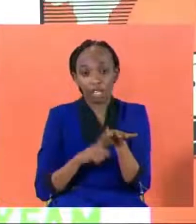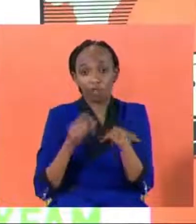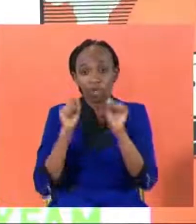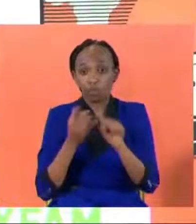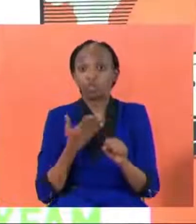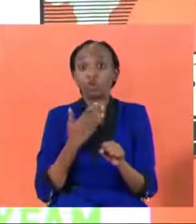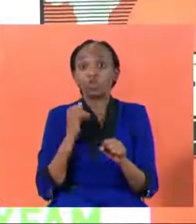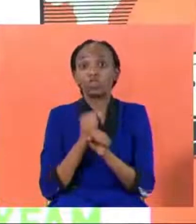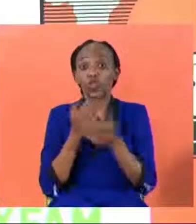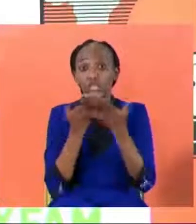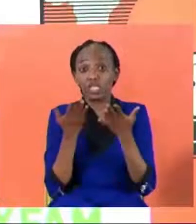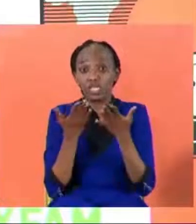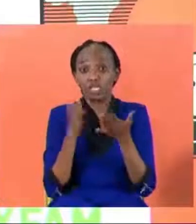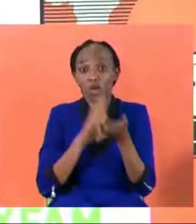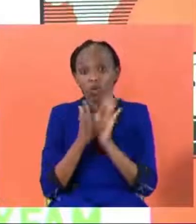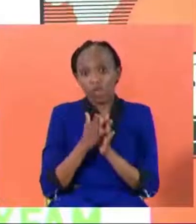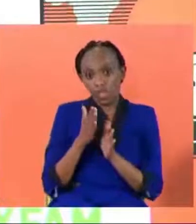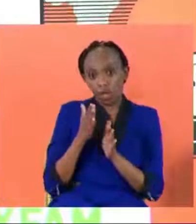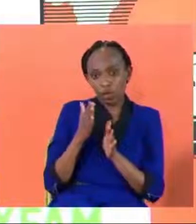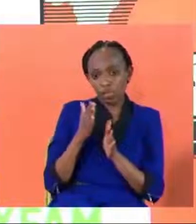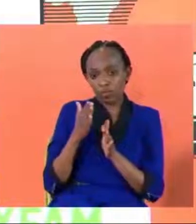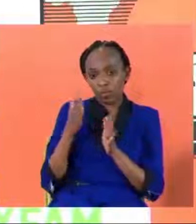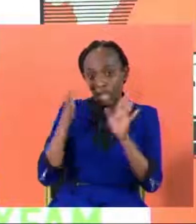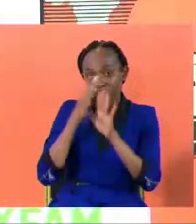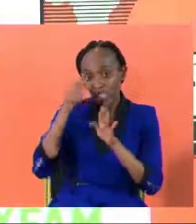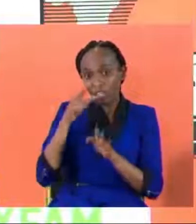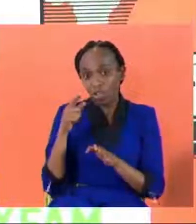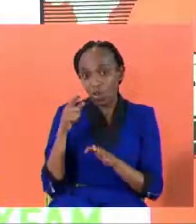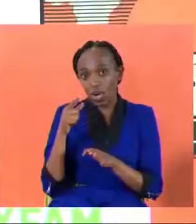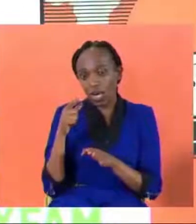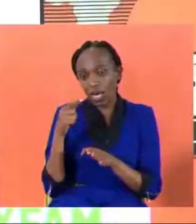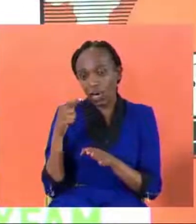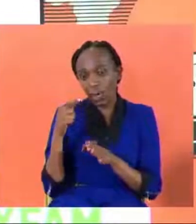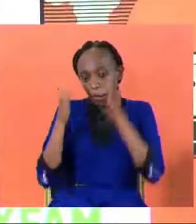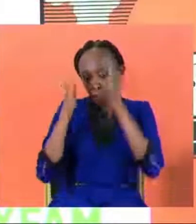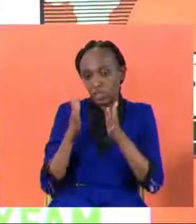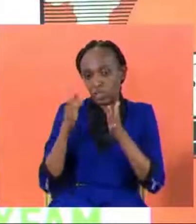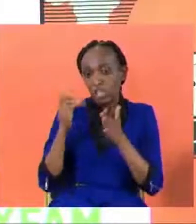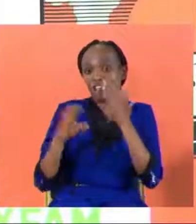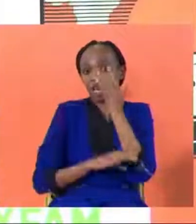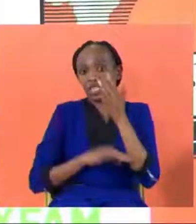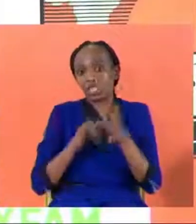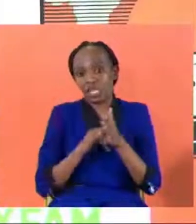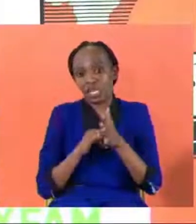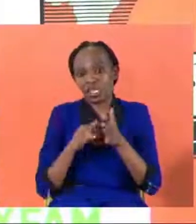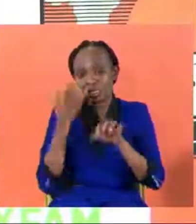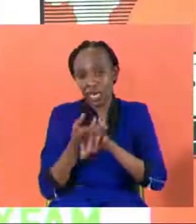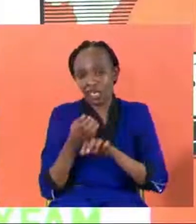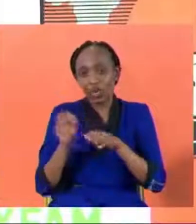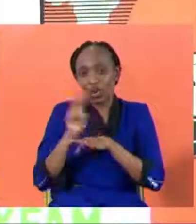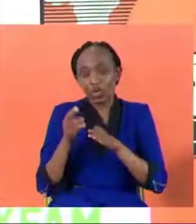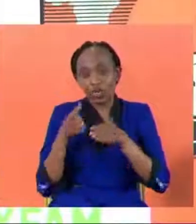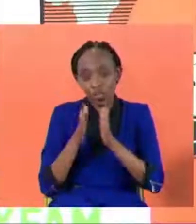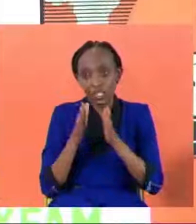to do these things anonymously, if you are, especially in a country that's very difficult, or using mediums